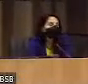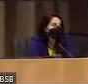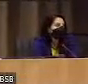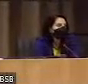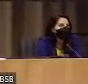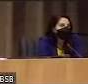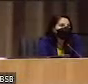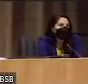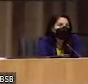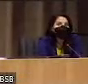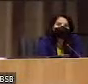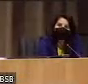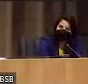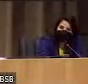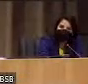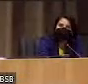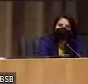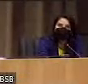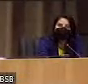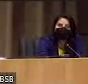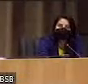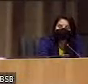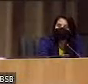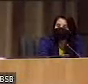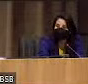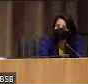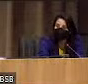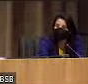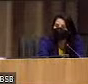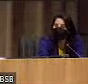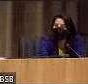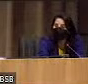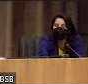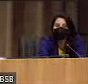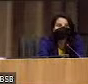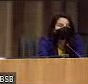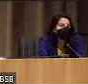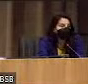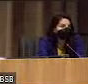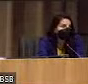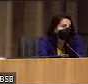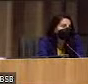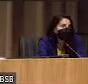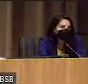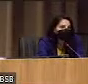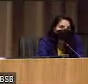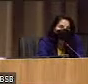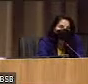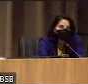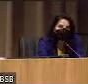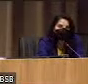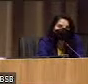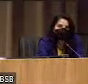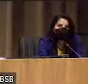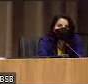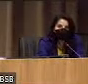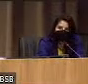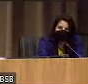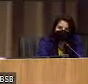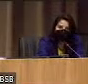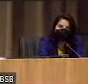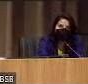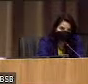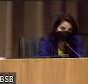have a little bit more than 500,000 people. We have a good um,